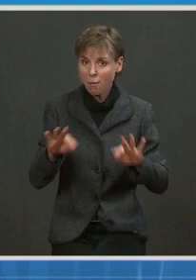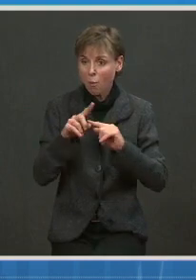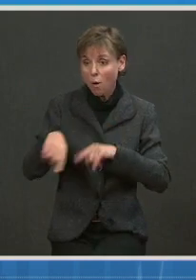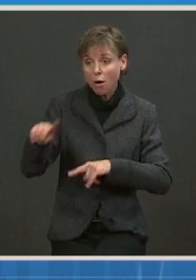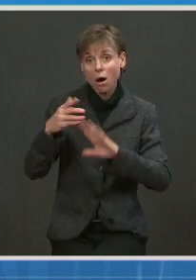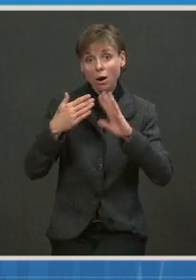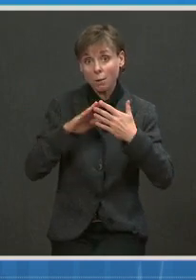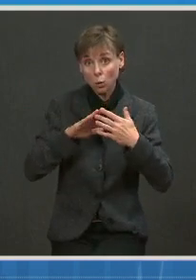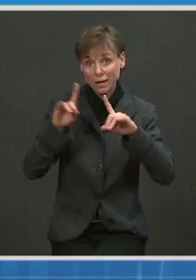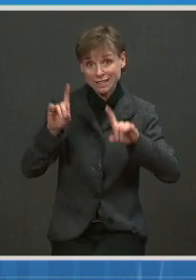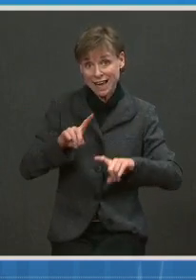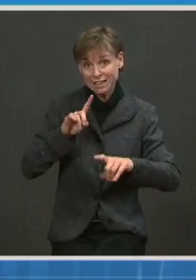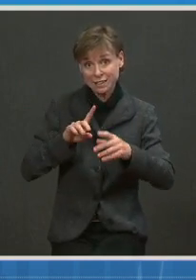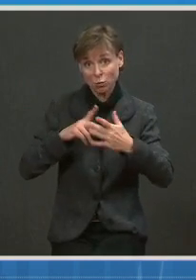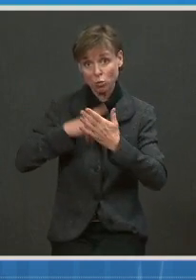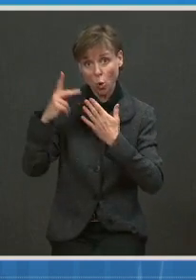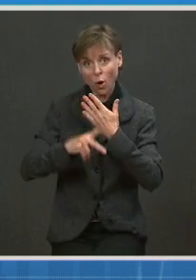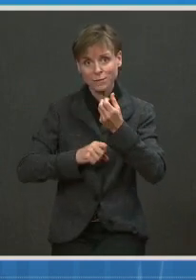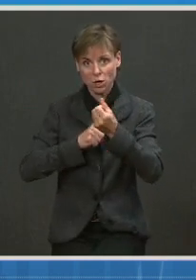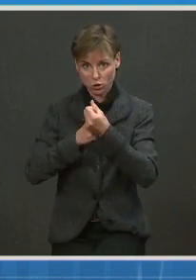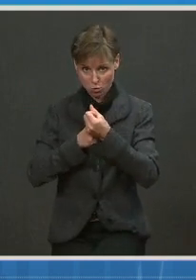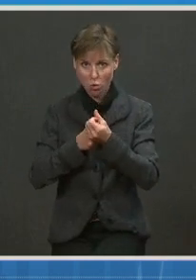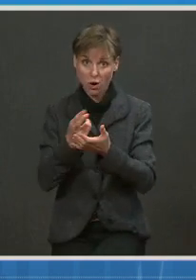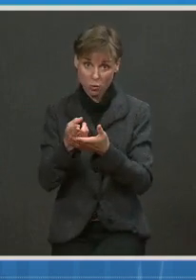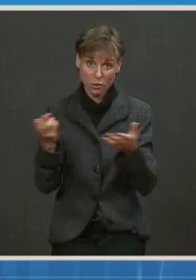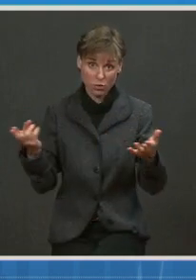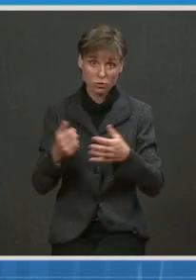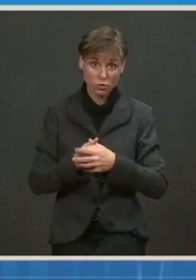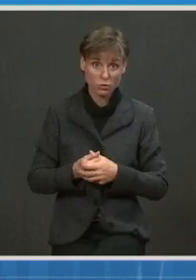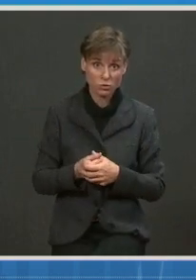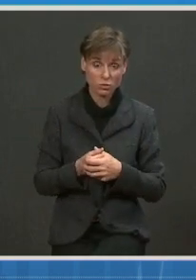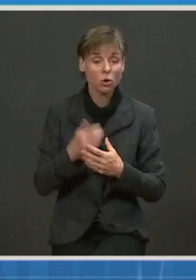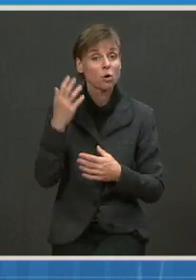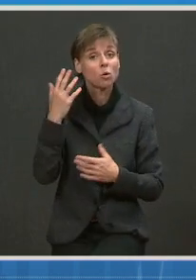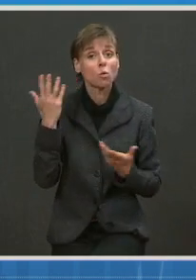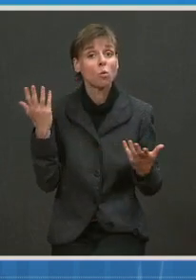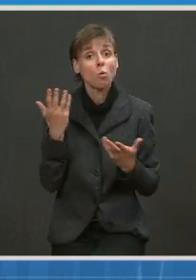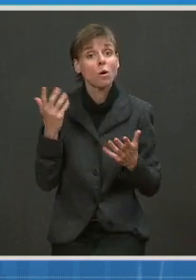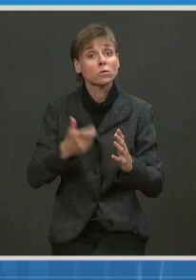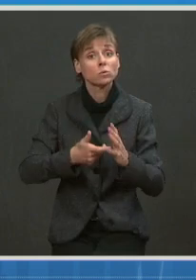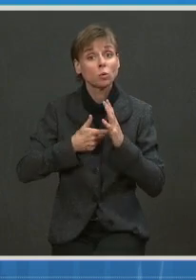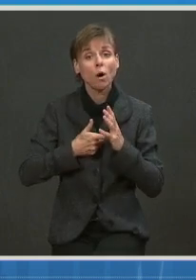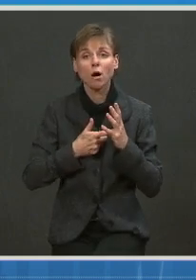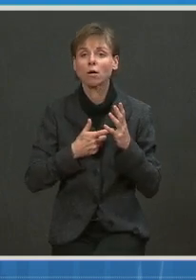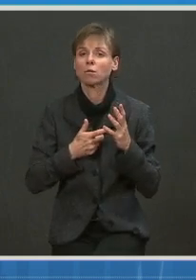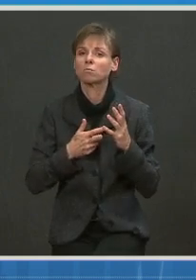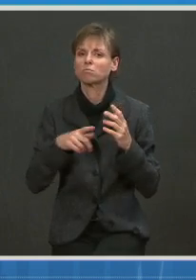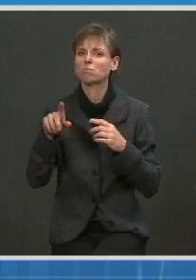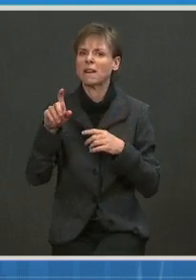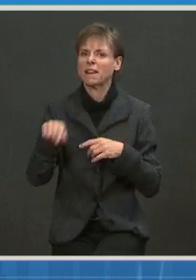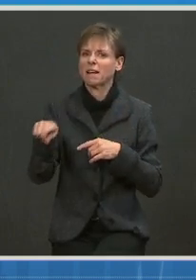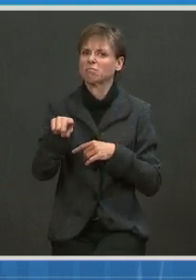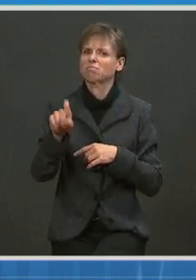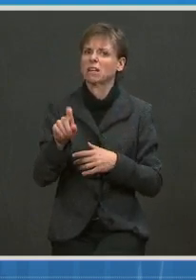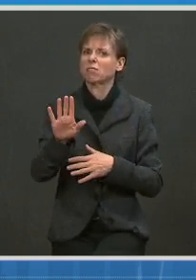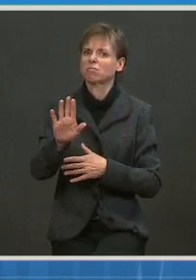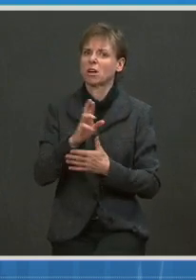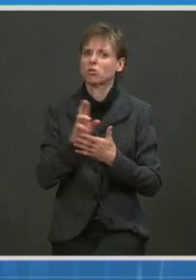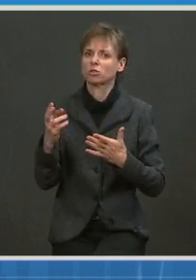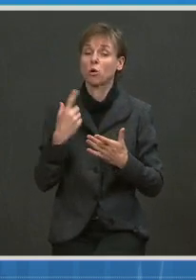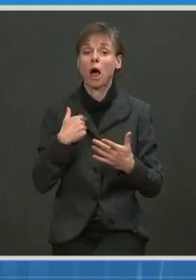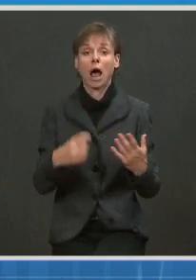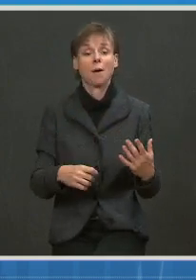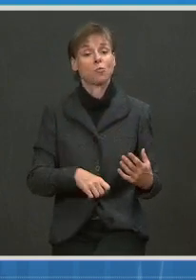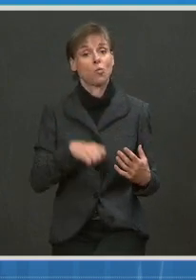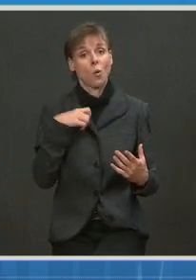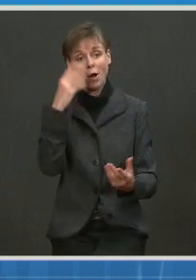are supported with resources to do the work. This requires much needed and long overdue resources. So I'm proud to